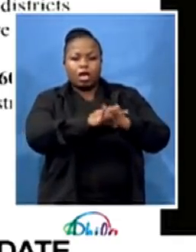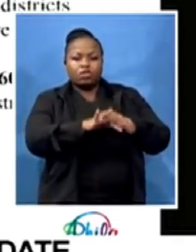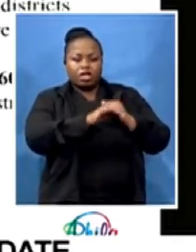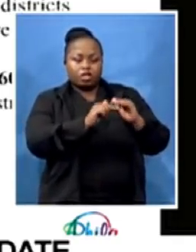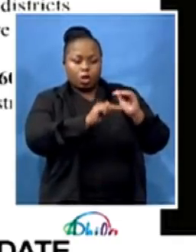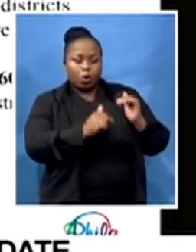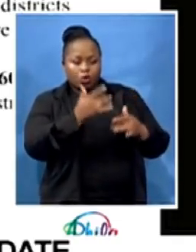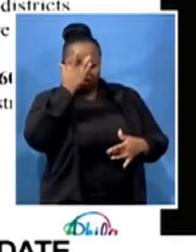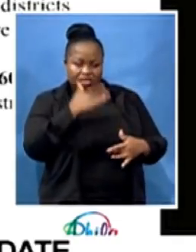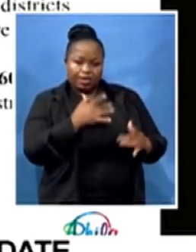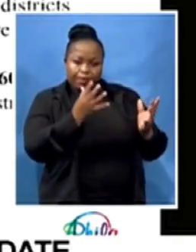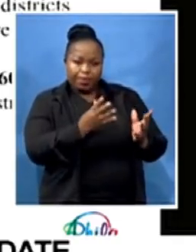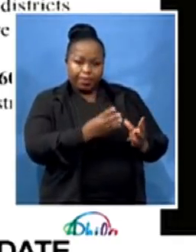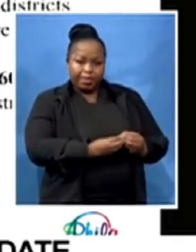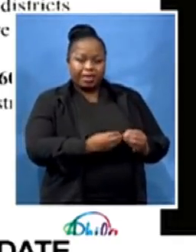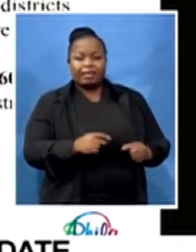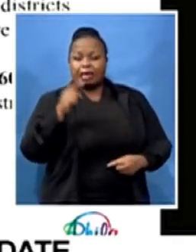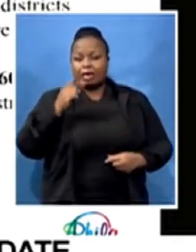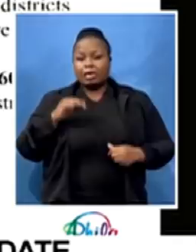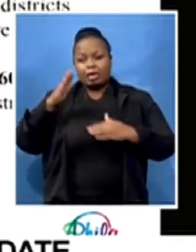are classified as low,